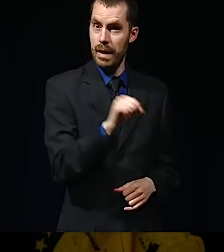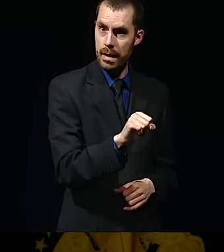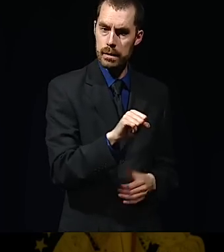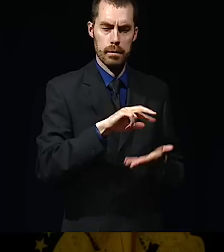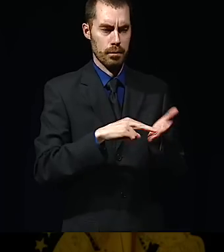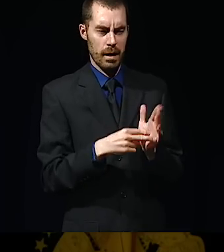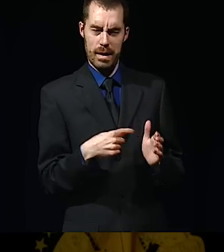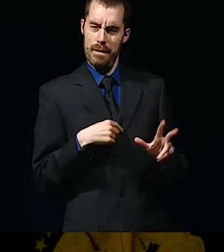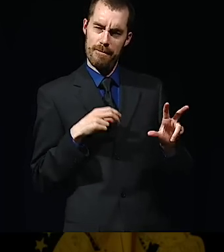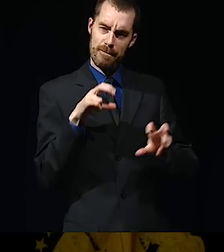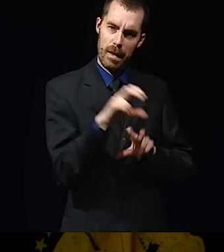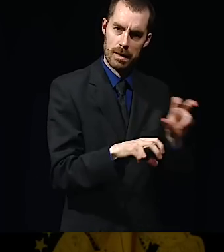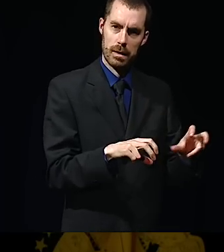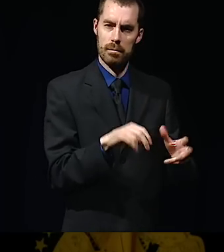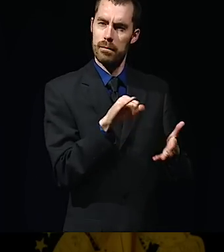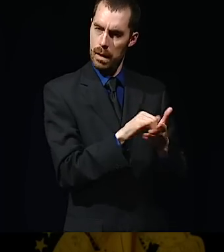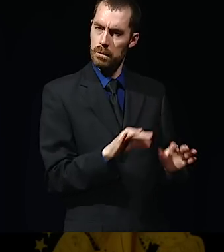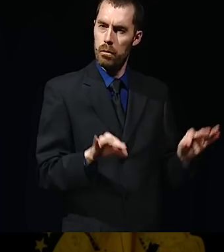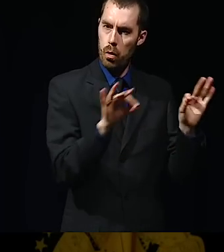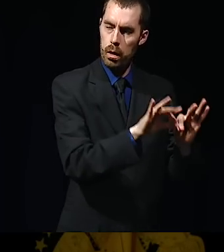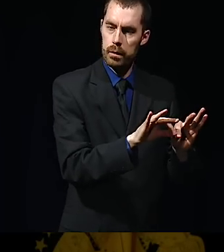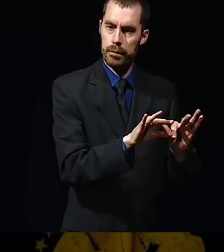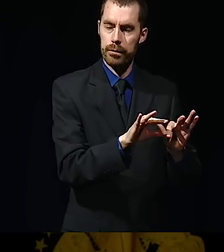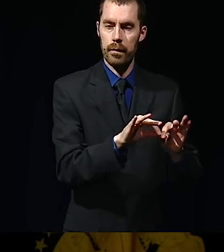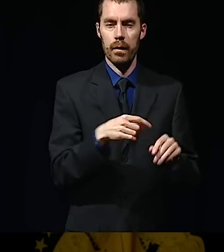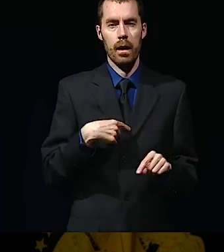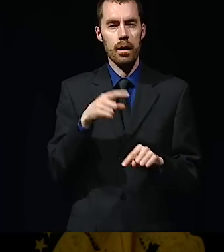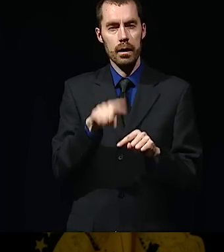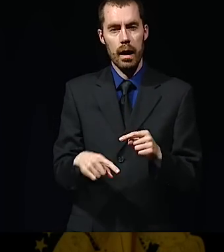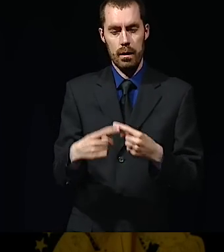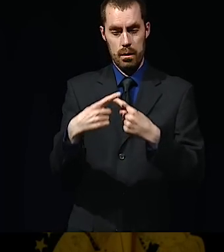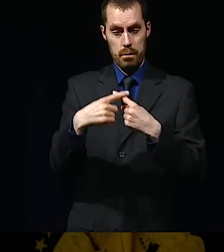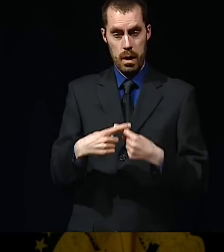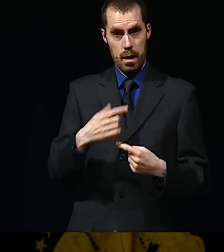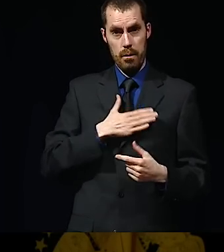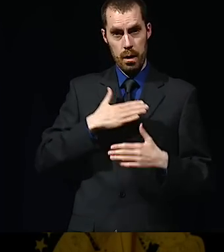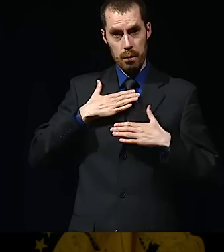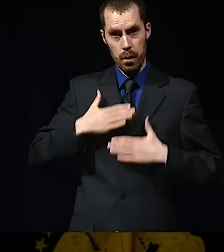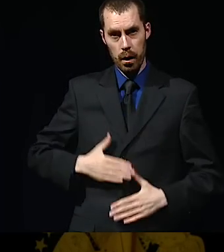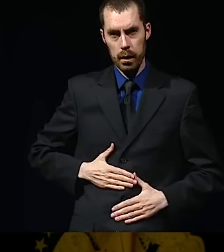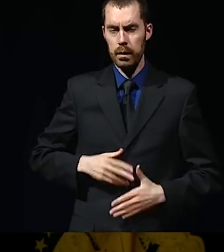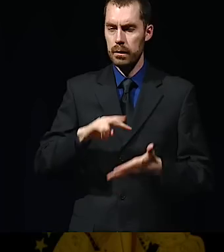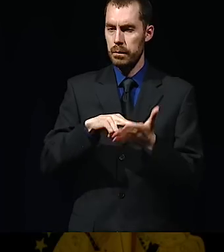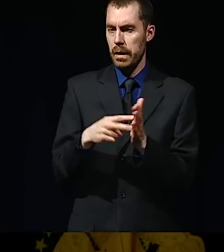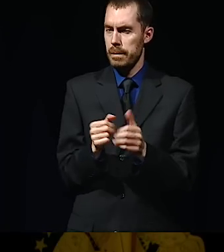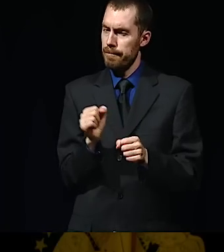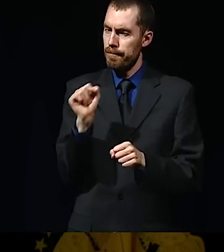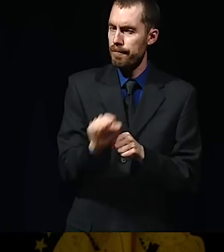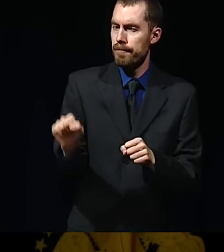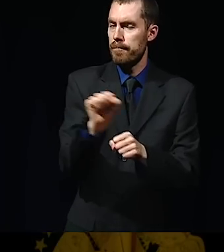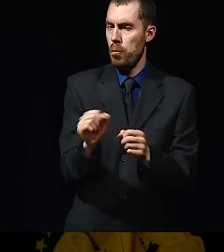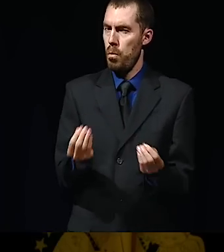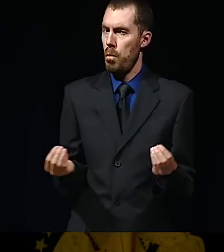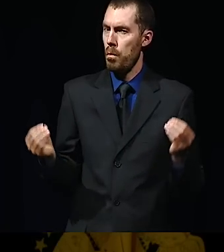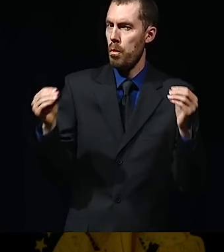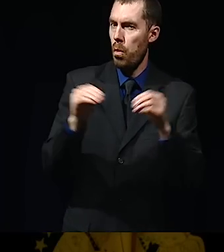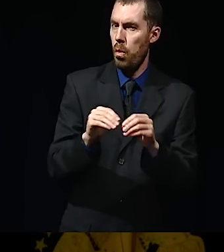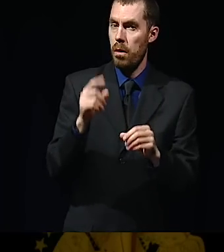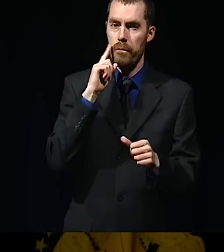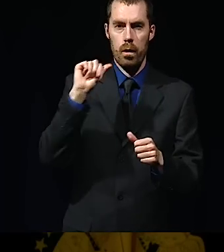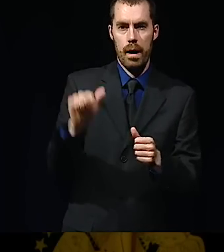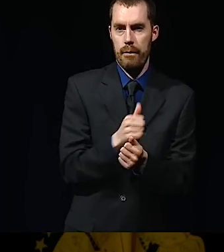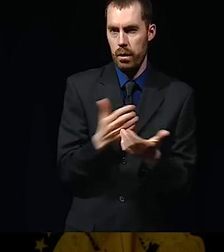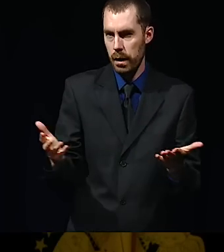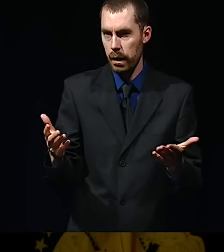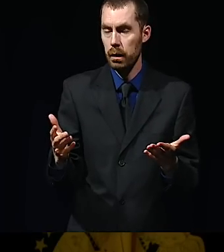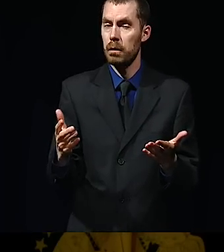I am invested. It matters. Not being able to rely on my body has meant that I must work harder for everything I do. But this